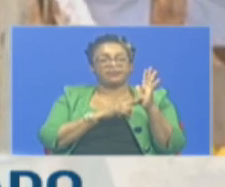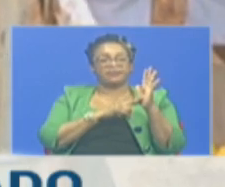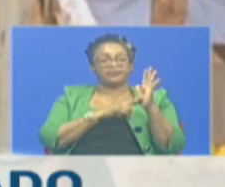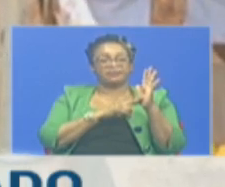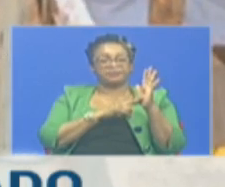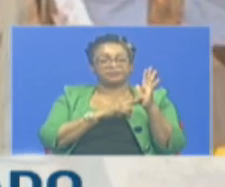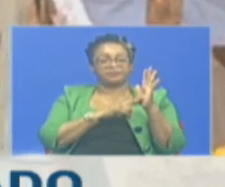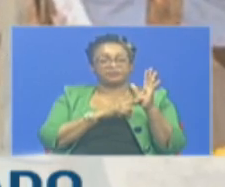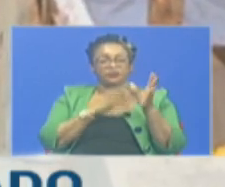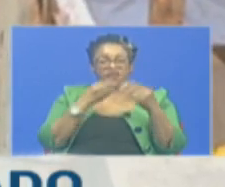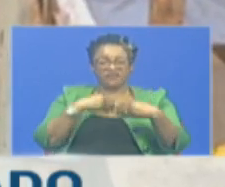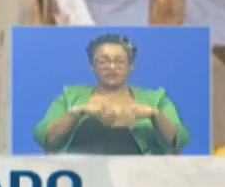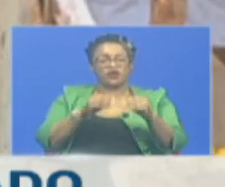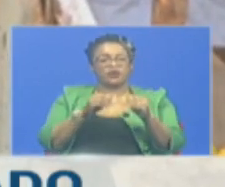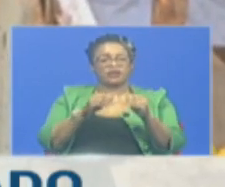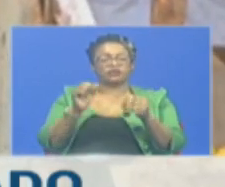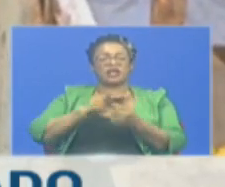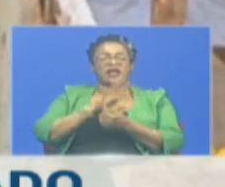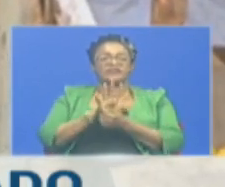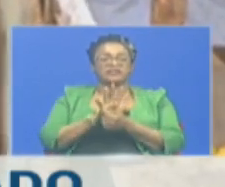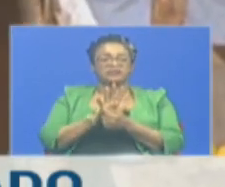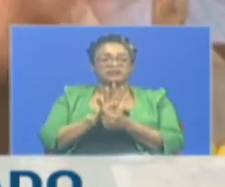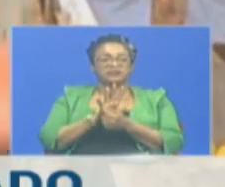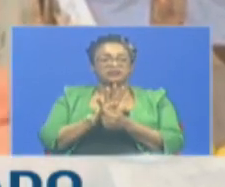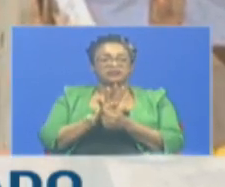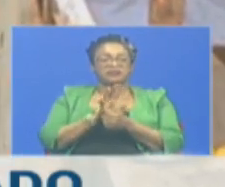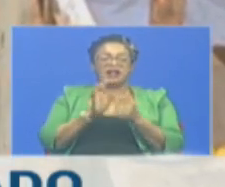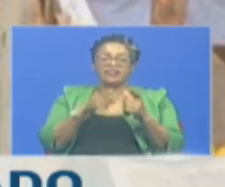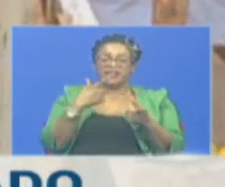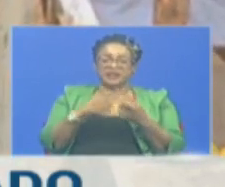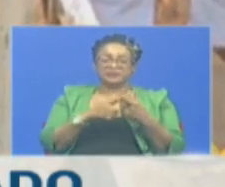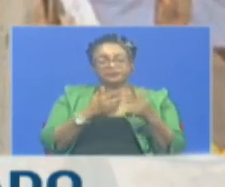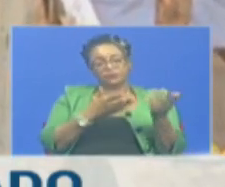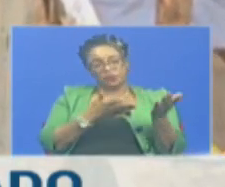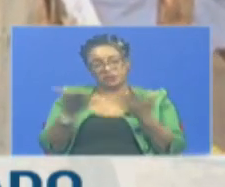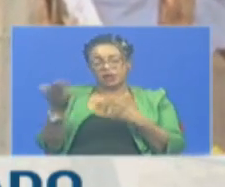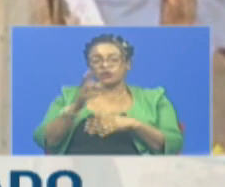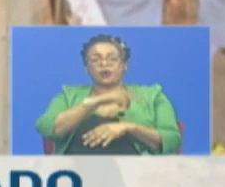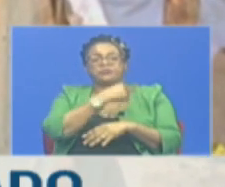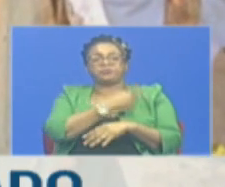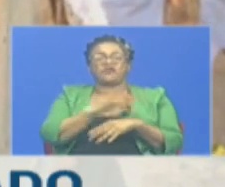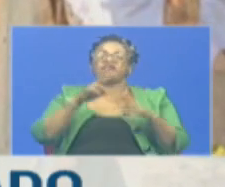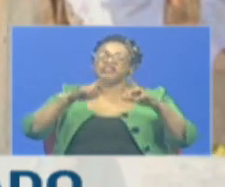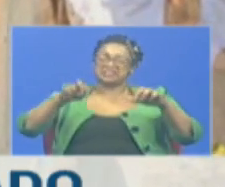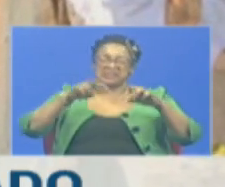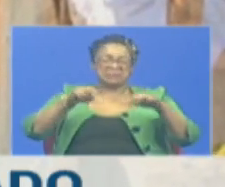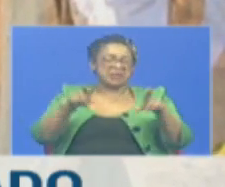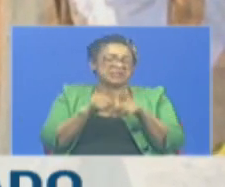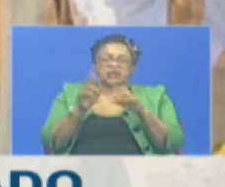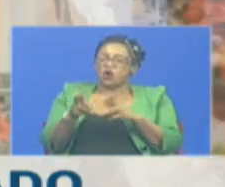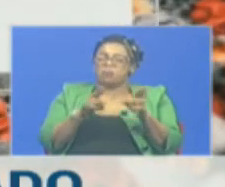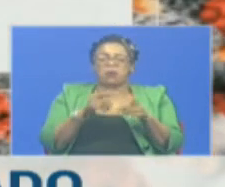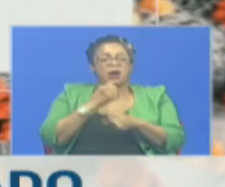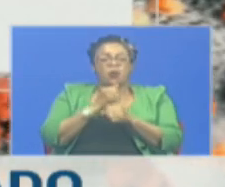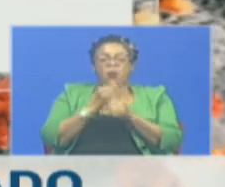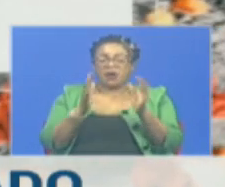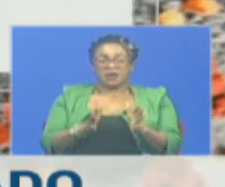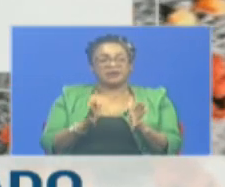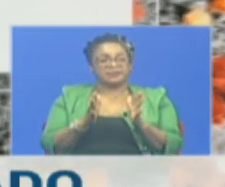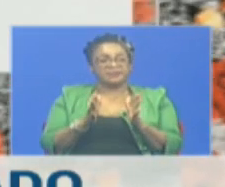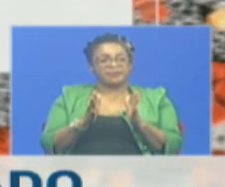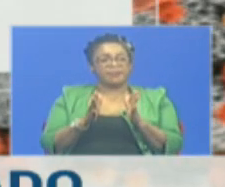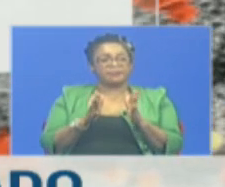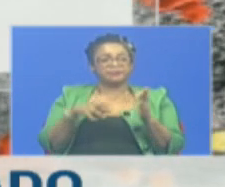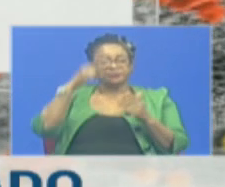according to the COVID-19, she was taken to hospital for checkups as a worker in the pub. The Kajiado